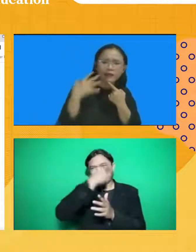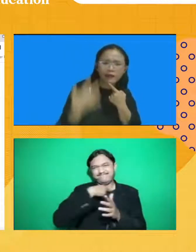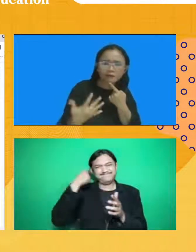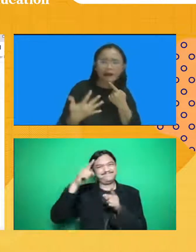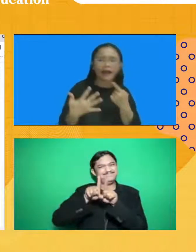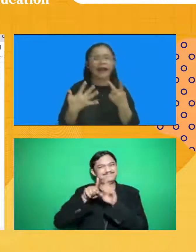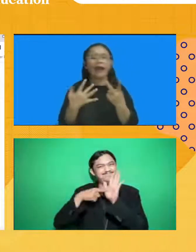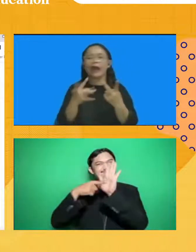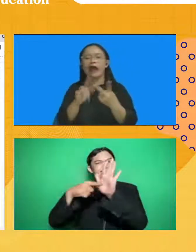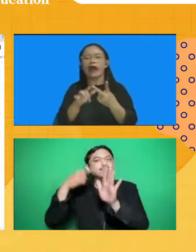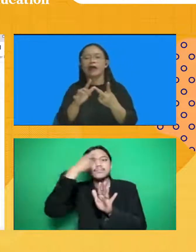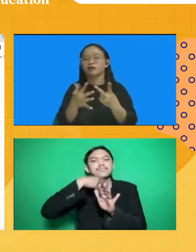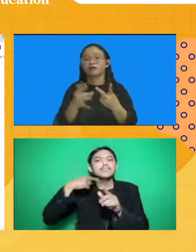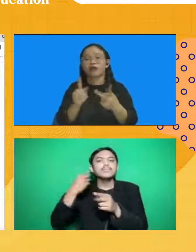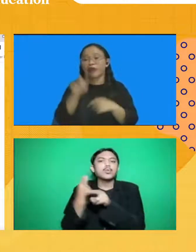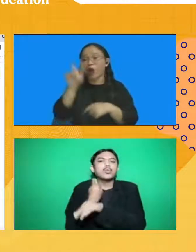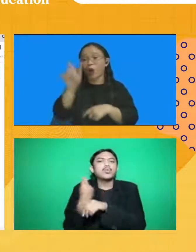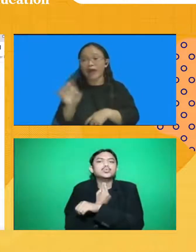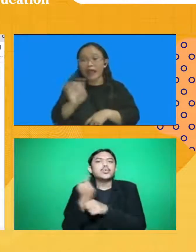it,